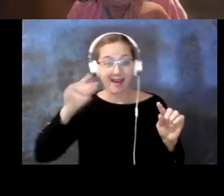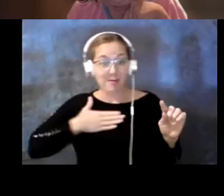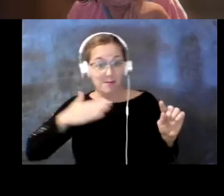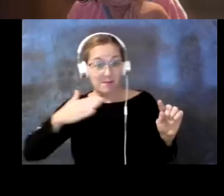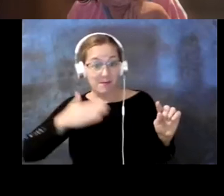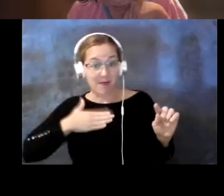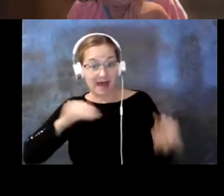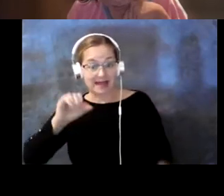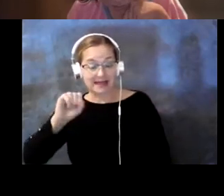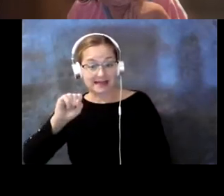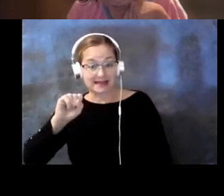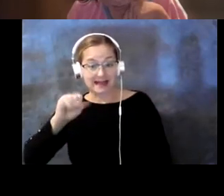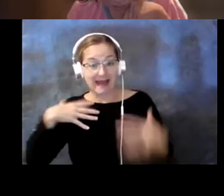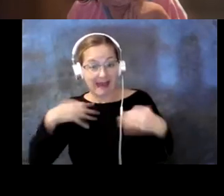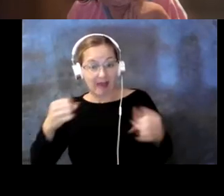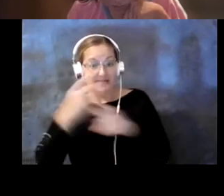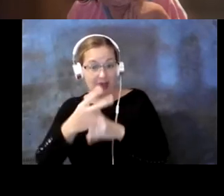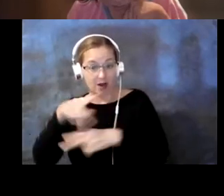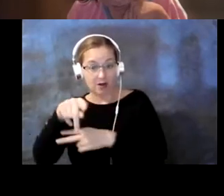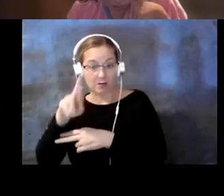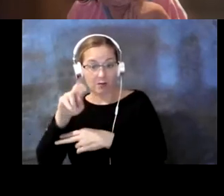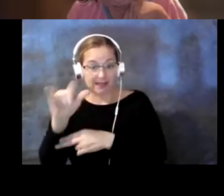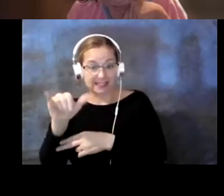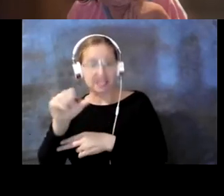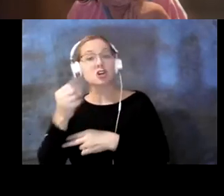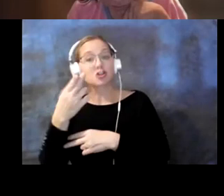nurse. So that has